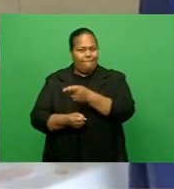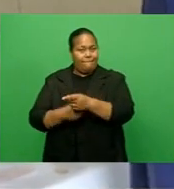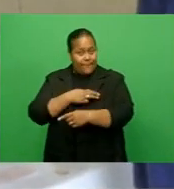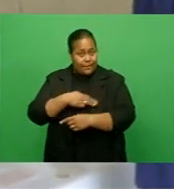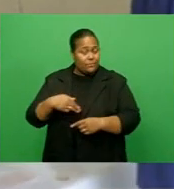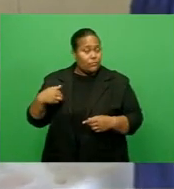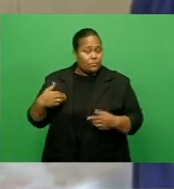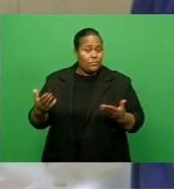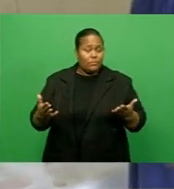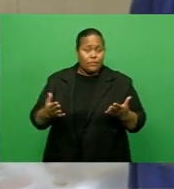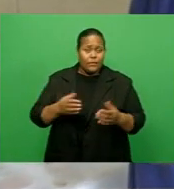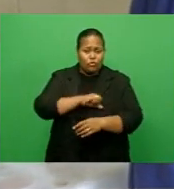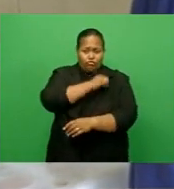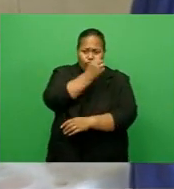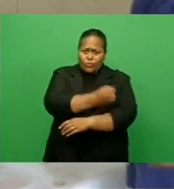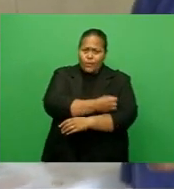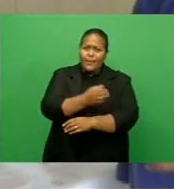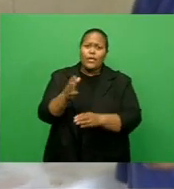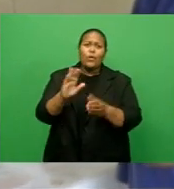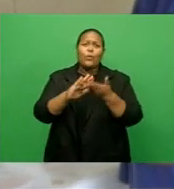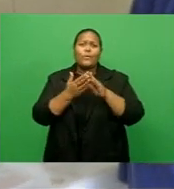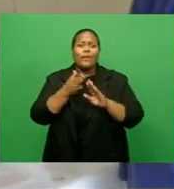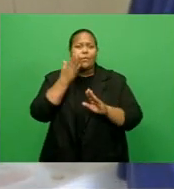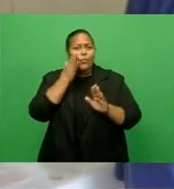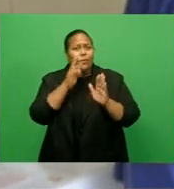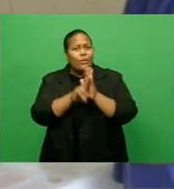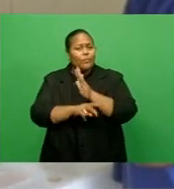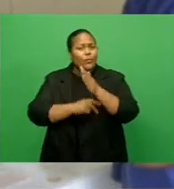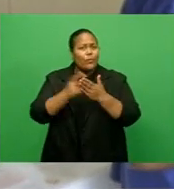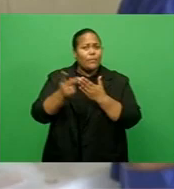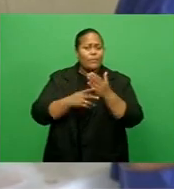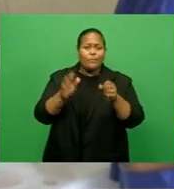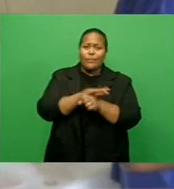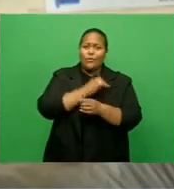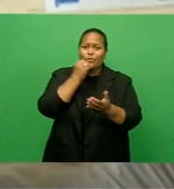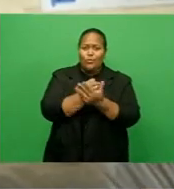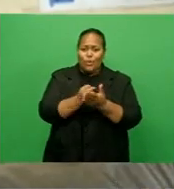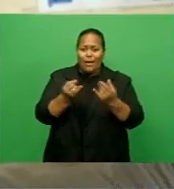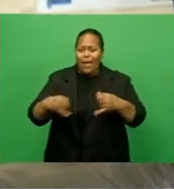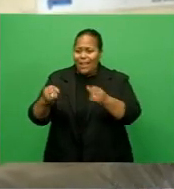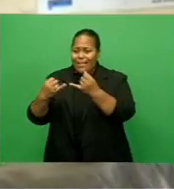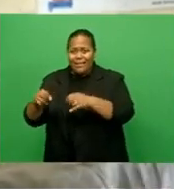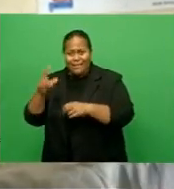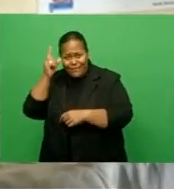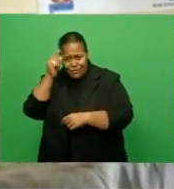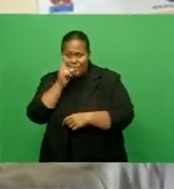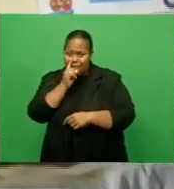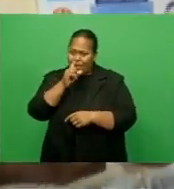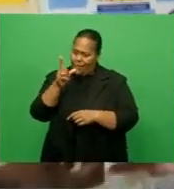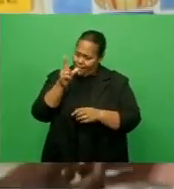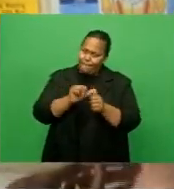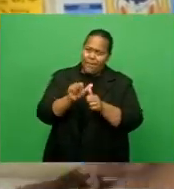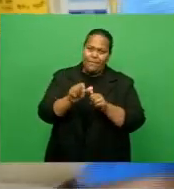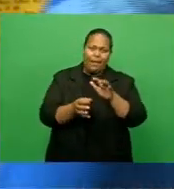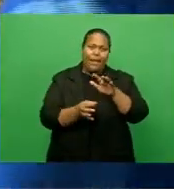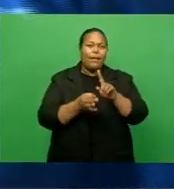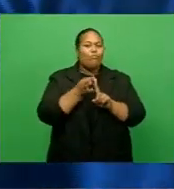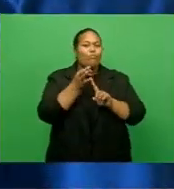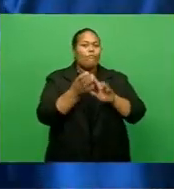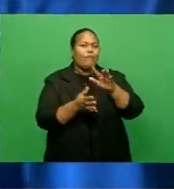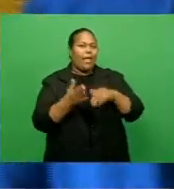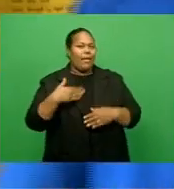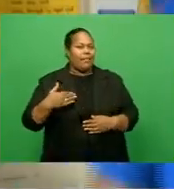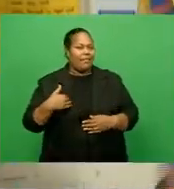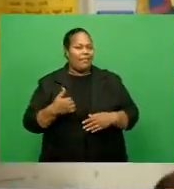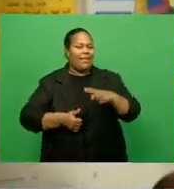strengthening its community awareness programs to ensure Fijians in maritime zones have better access to health services, particularly